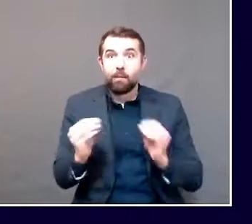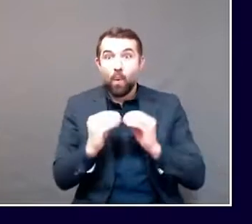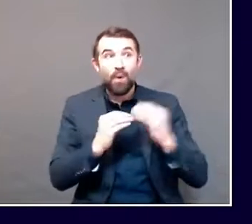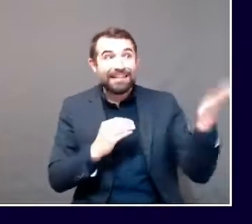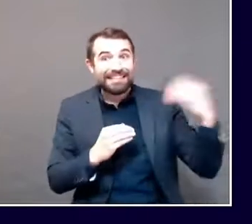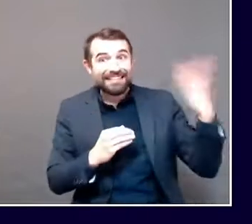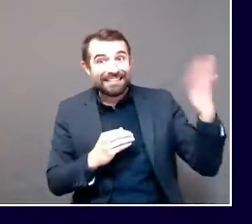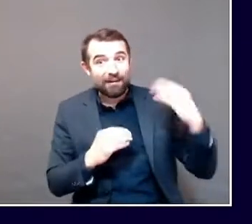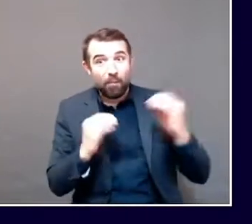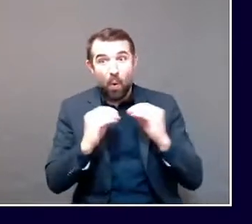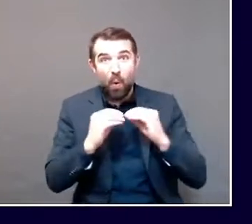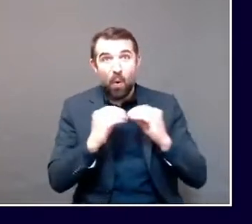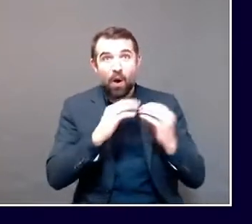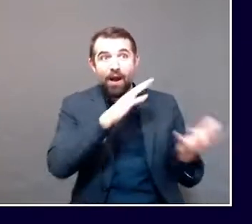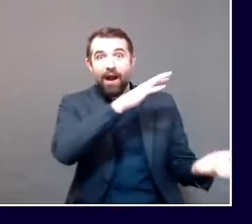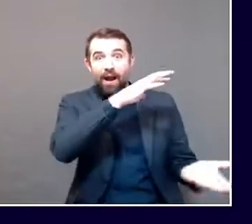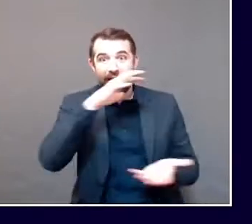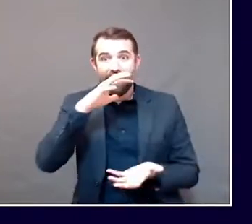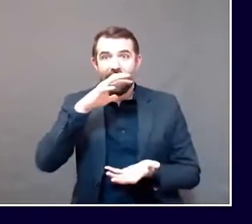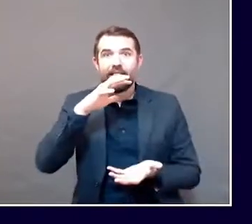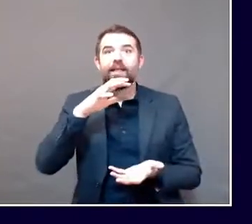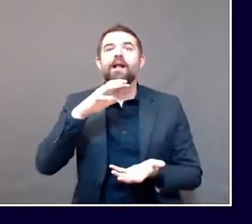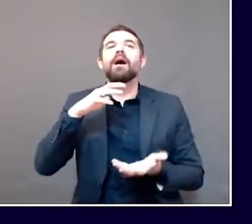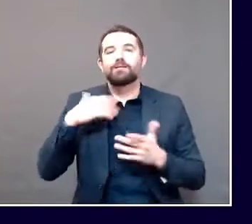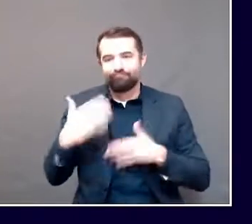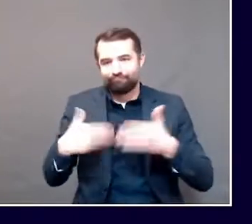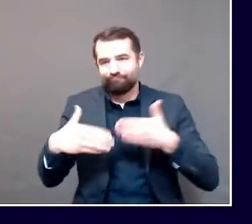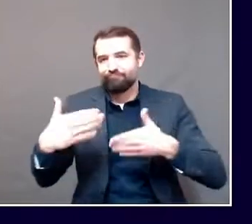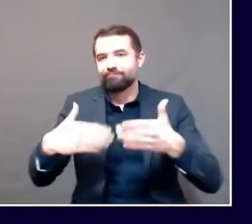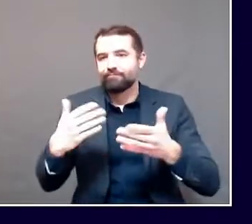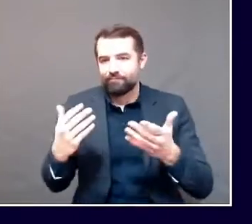clarity on before we can move forward. The other